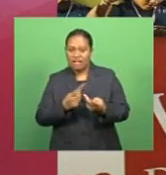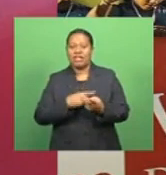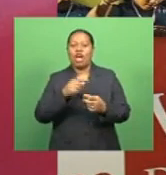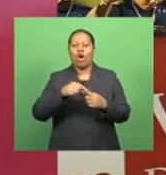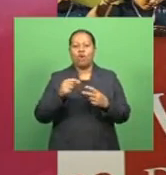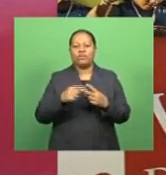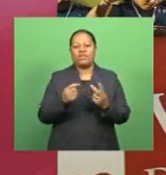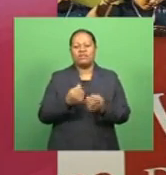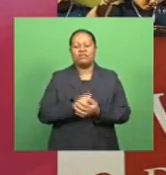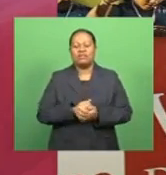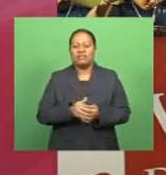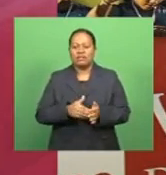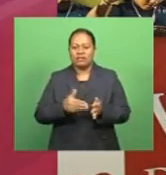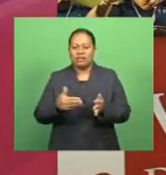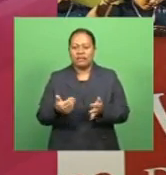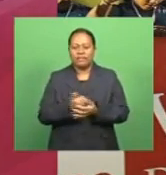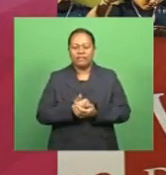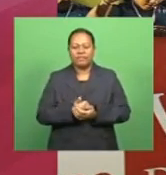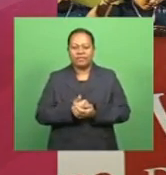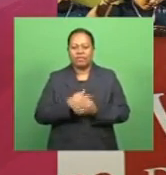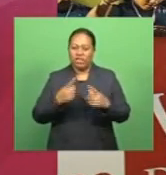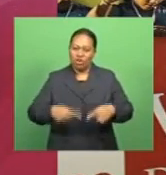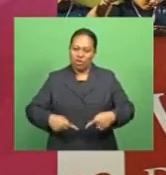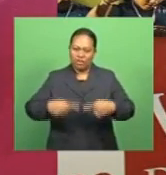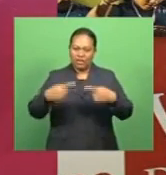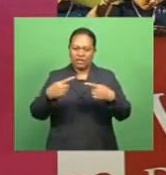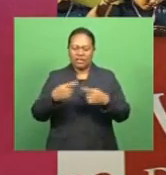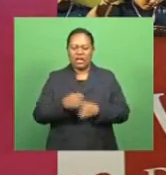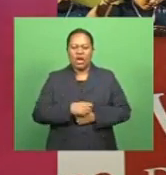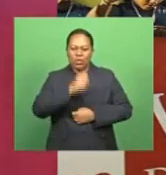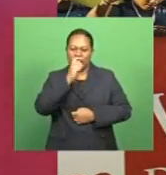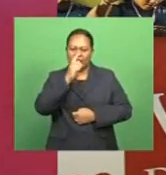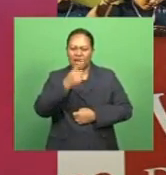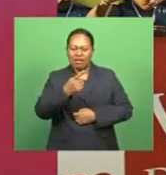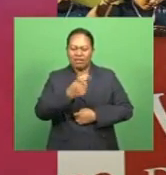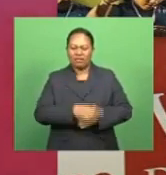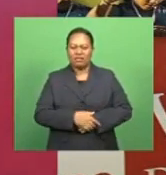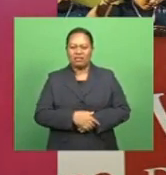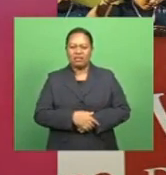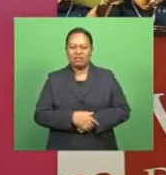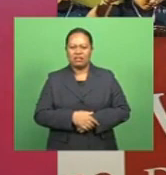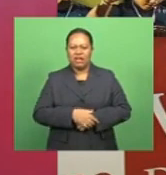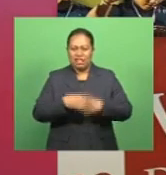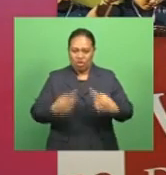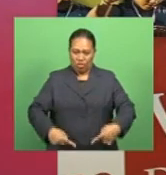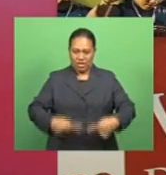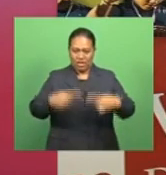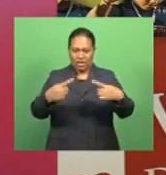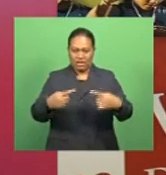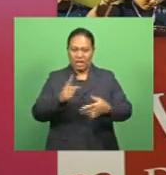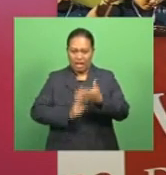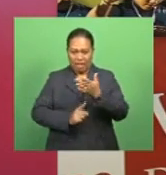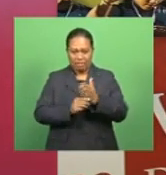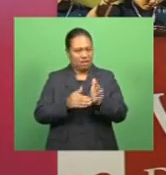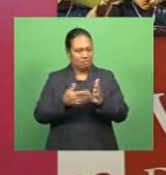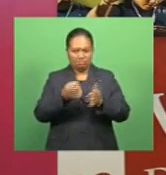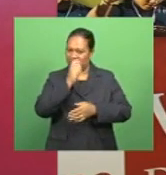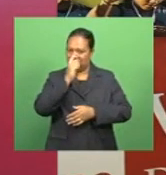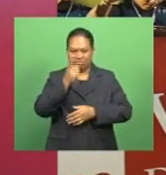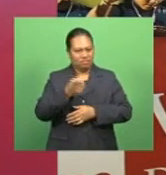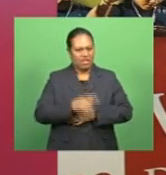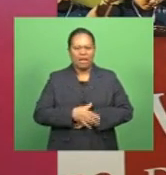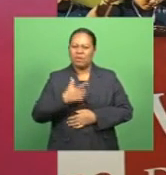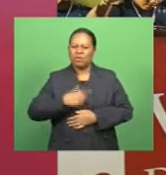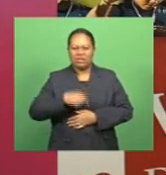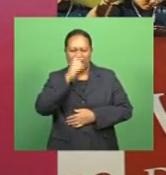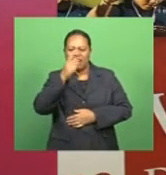7-a-side competition. We won't be able to have a 15 competition between 8 to 5 weeks